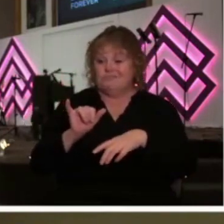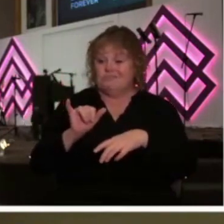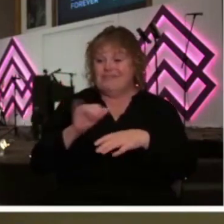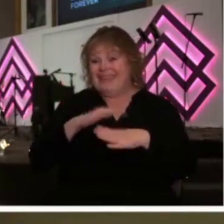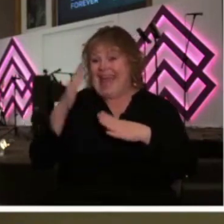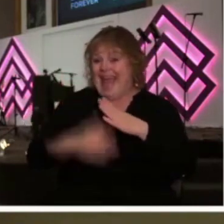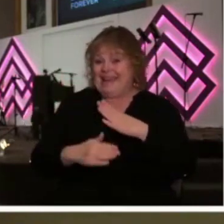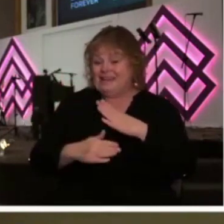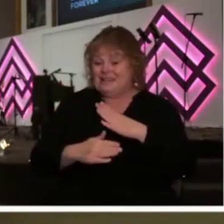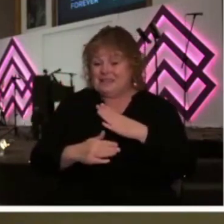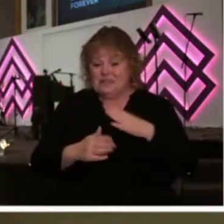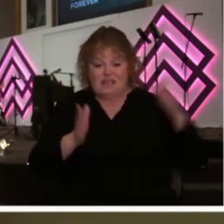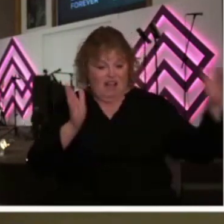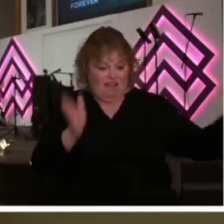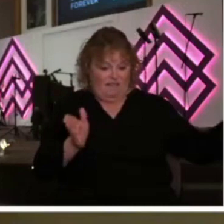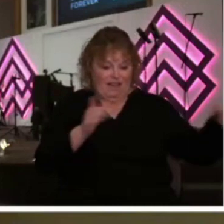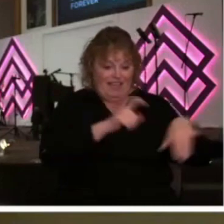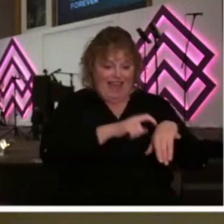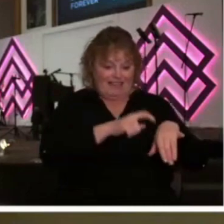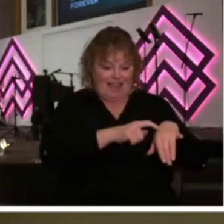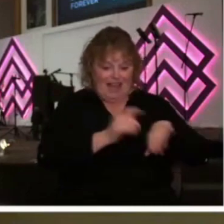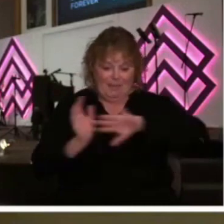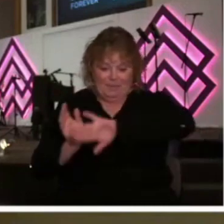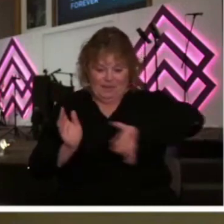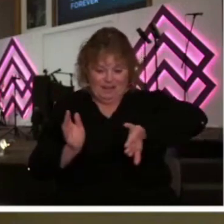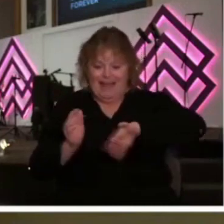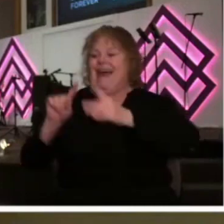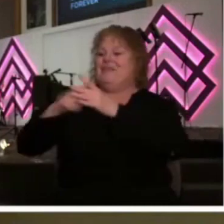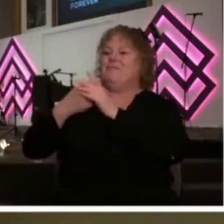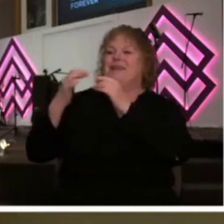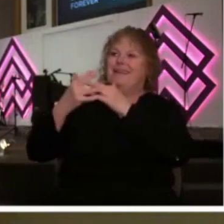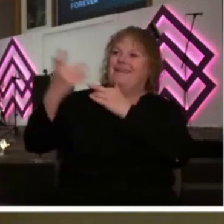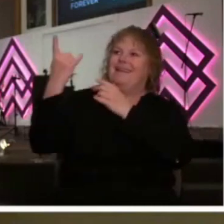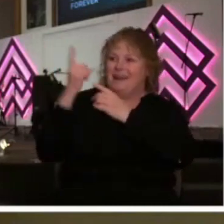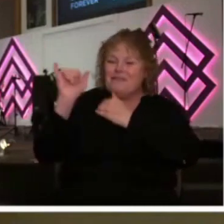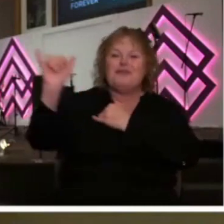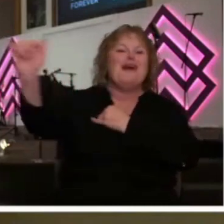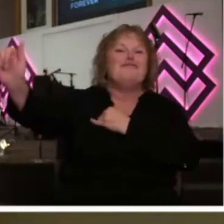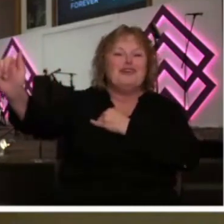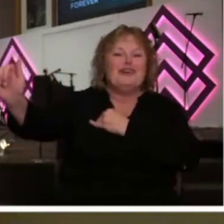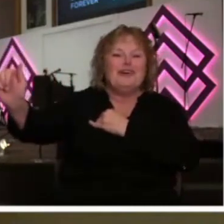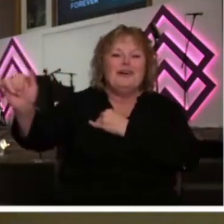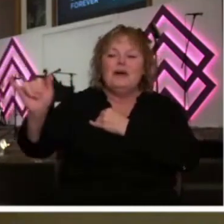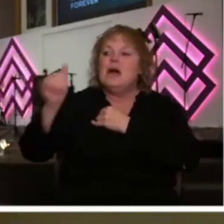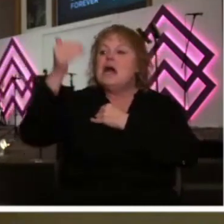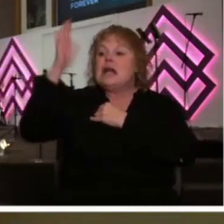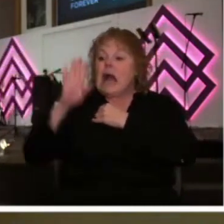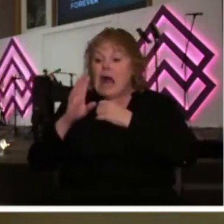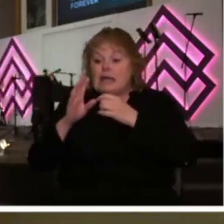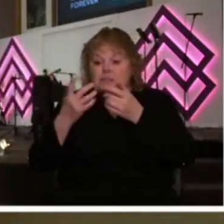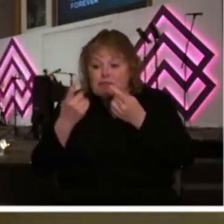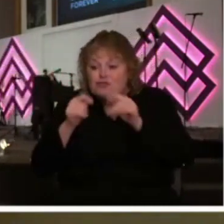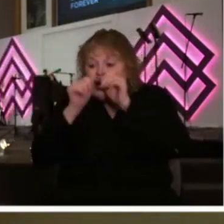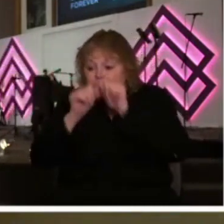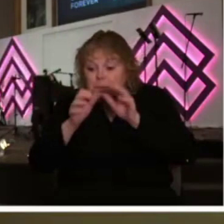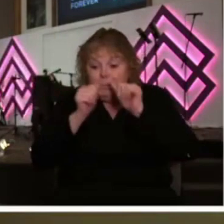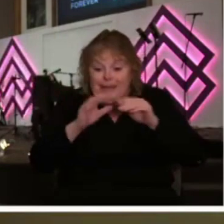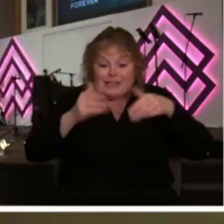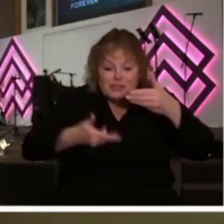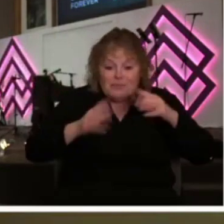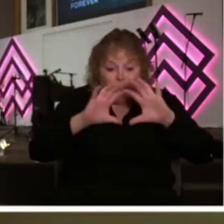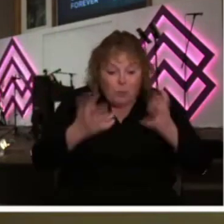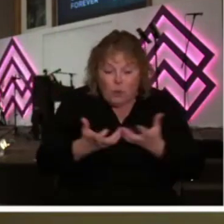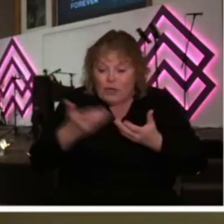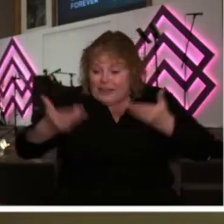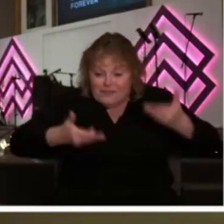the beginning of the next one. And all this time, God has been moving to bless the world, and he's inviting people in on